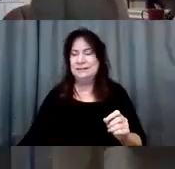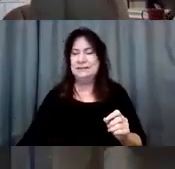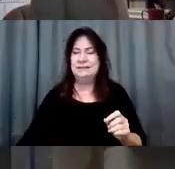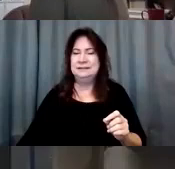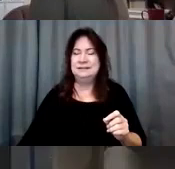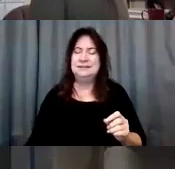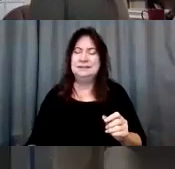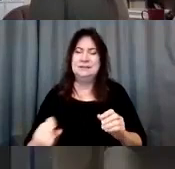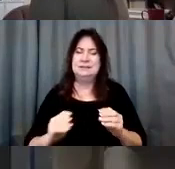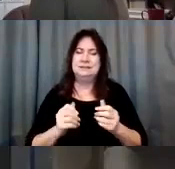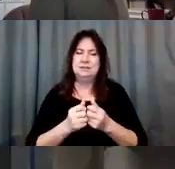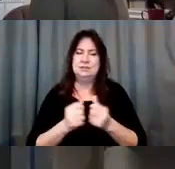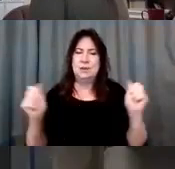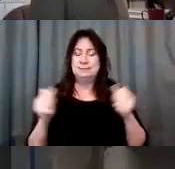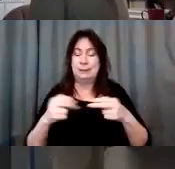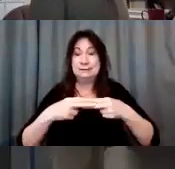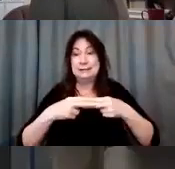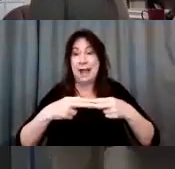transparencies or